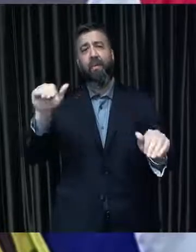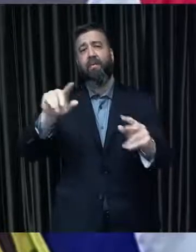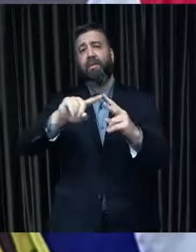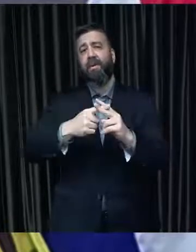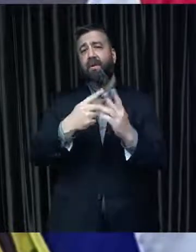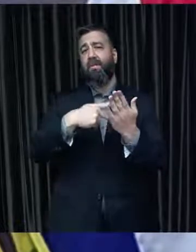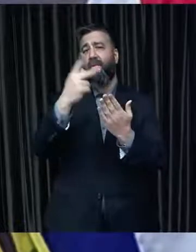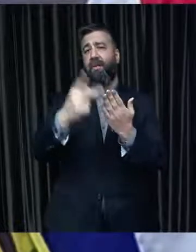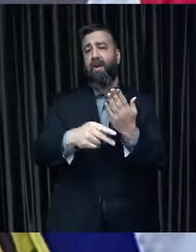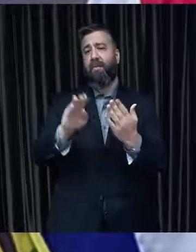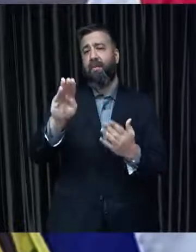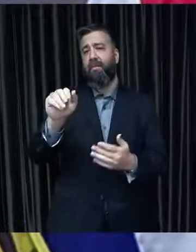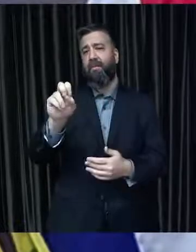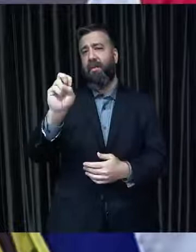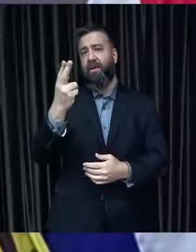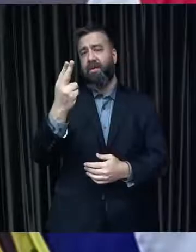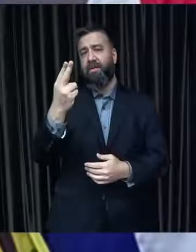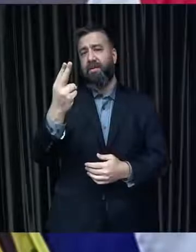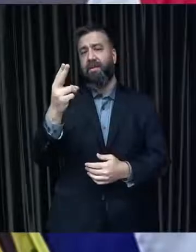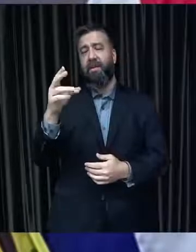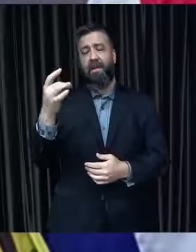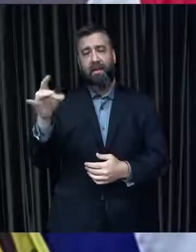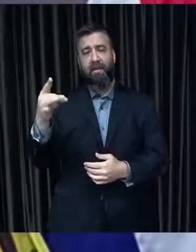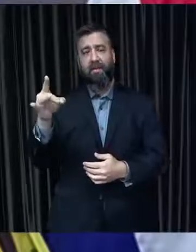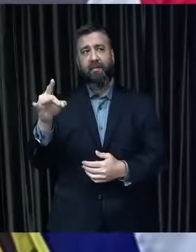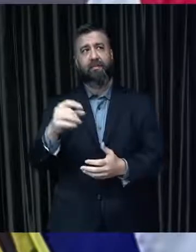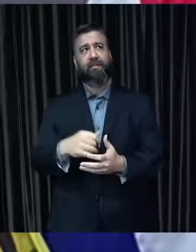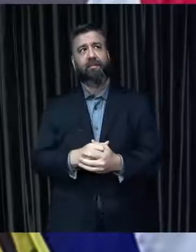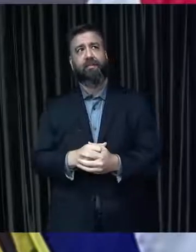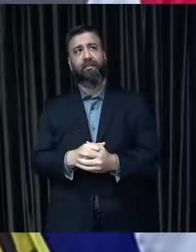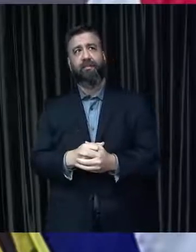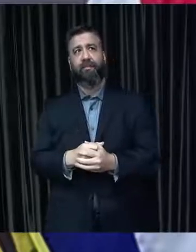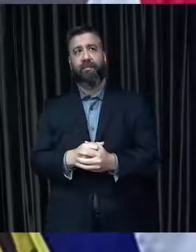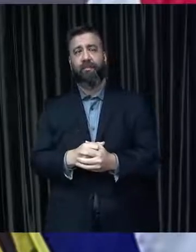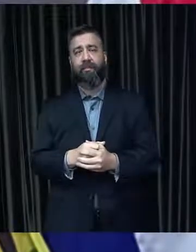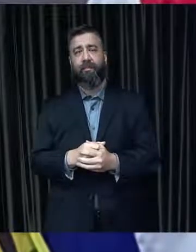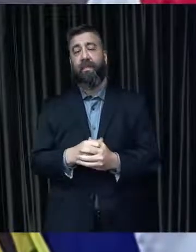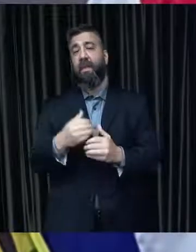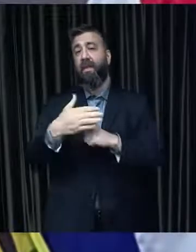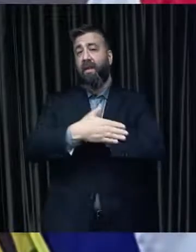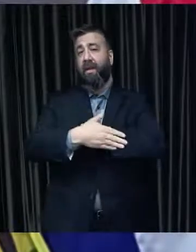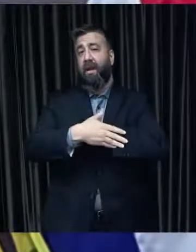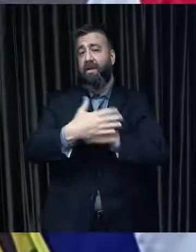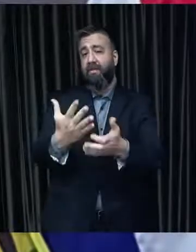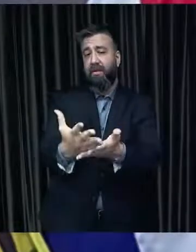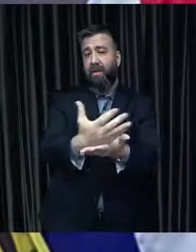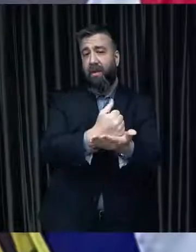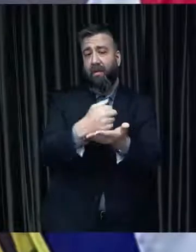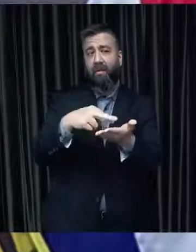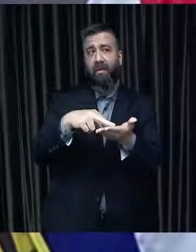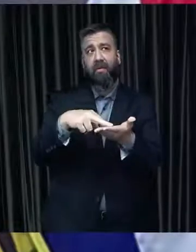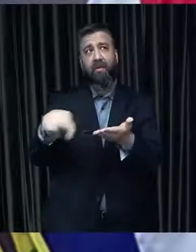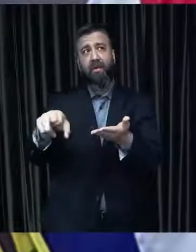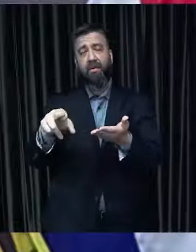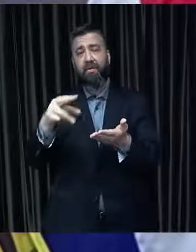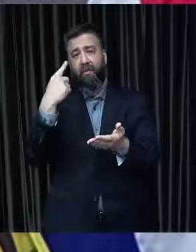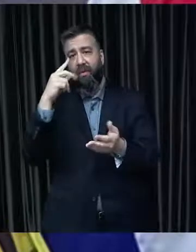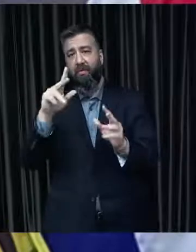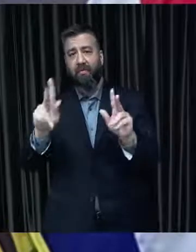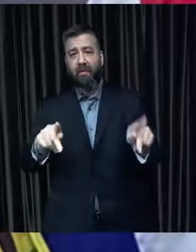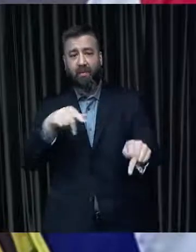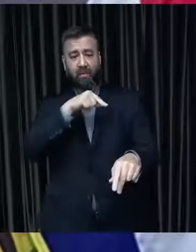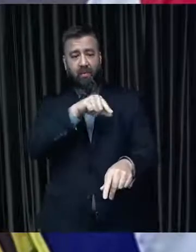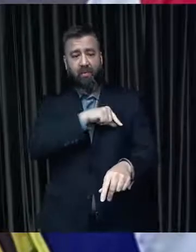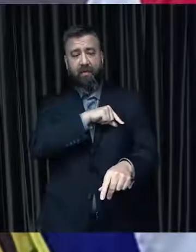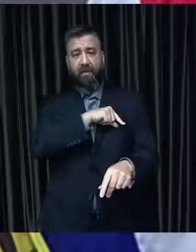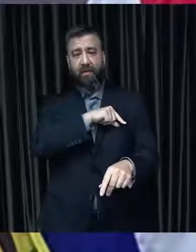collecting referrals from partner agencies for participation in the homebound program, and for more information or to see if you qualify, email